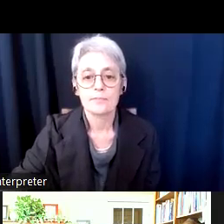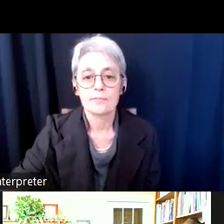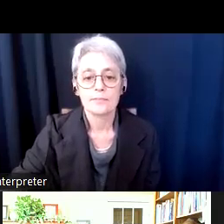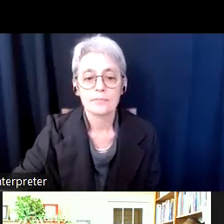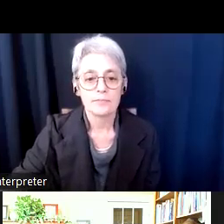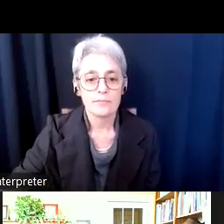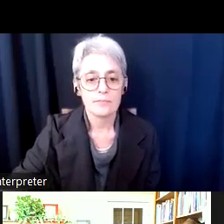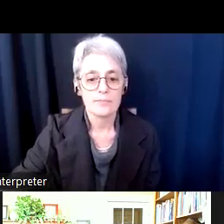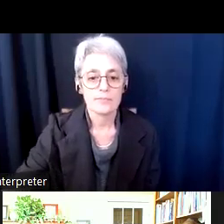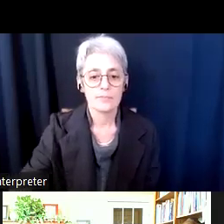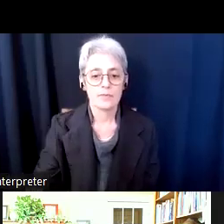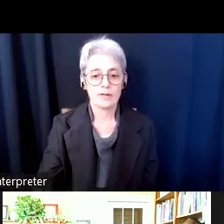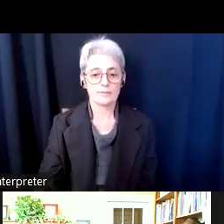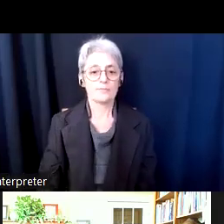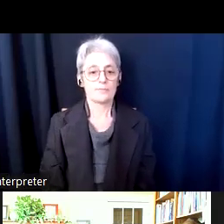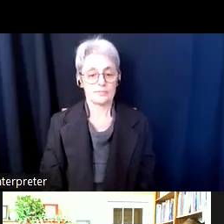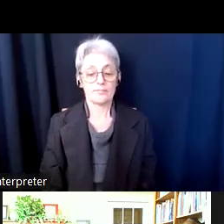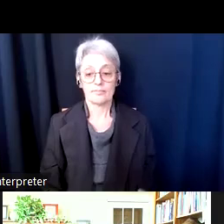So can you describe yourselves?